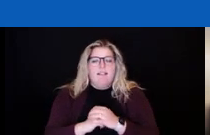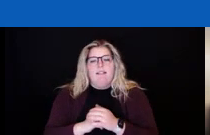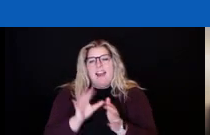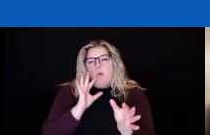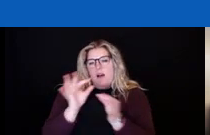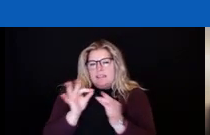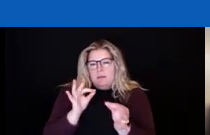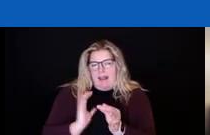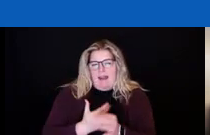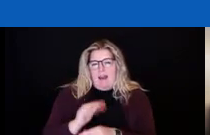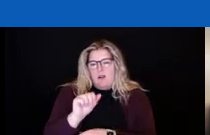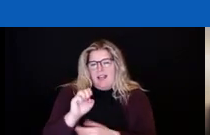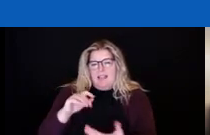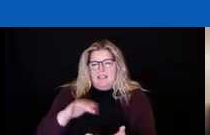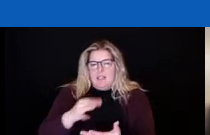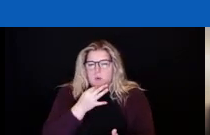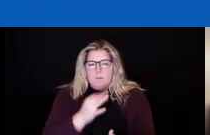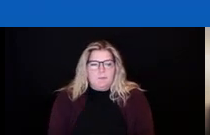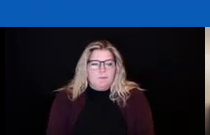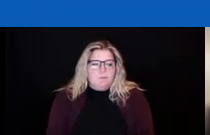case studies momentarily.